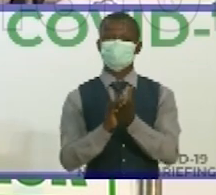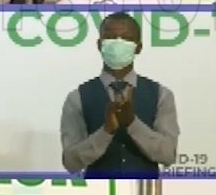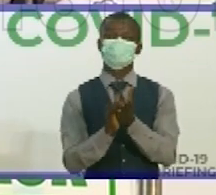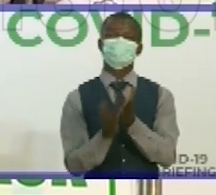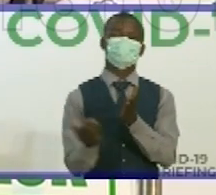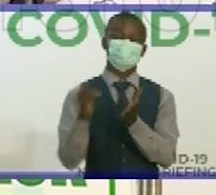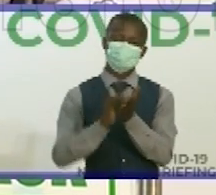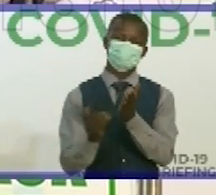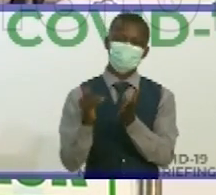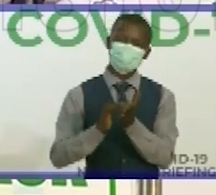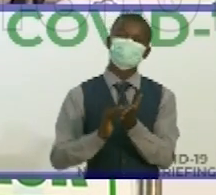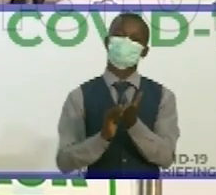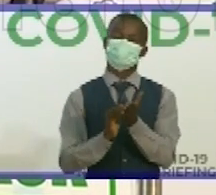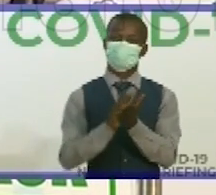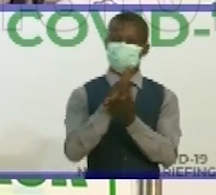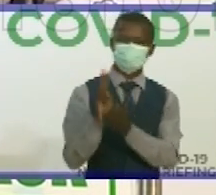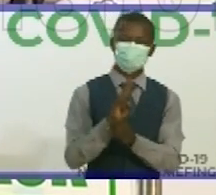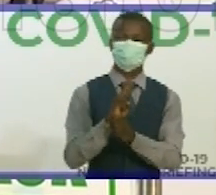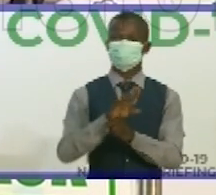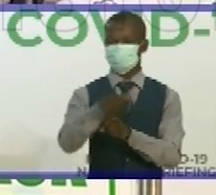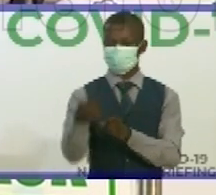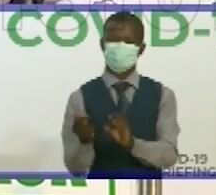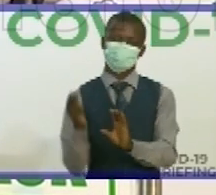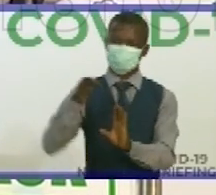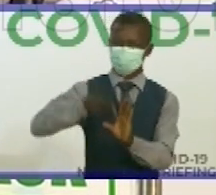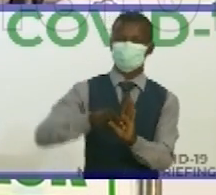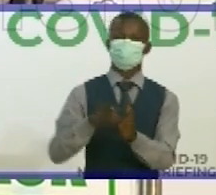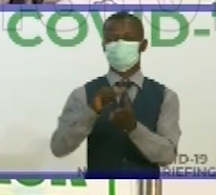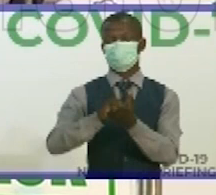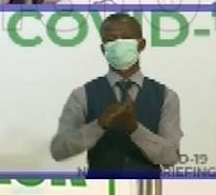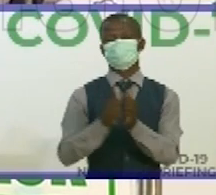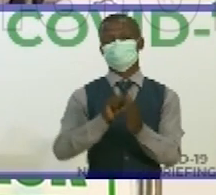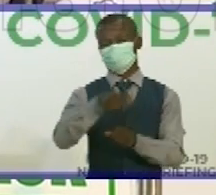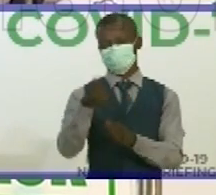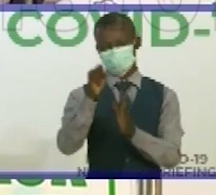Healthcare Provision Fund will join the funding pool for states.